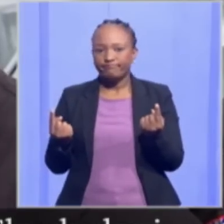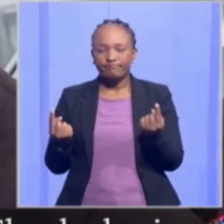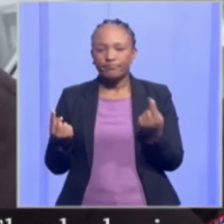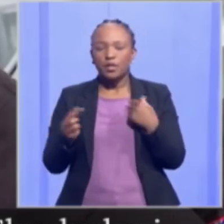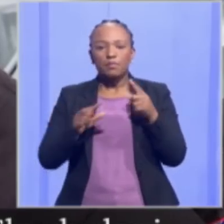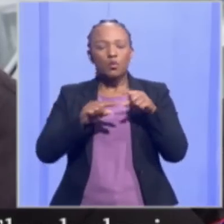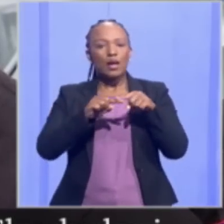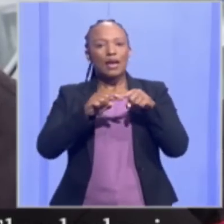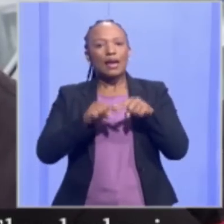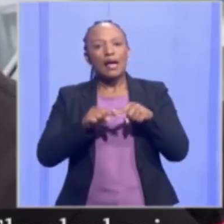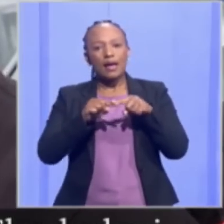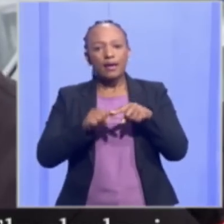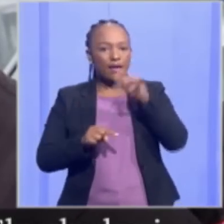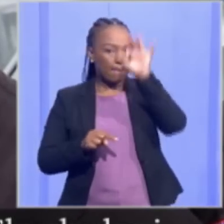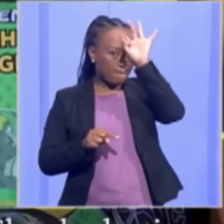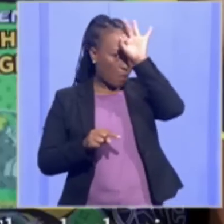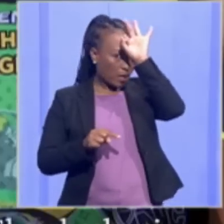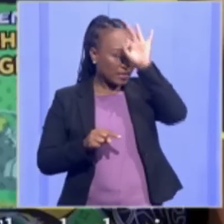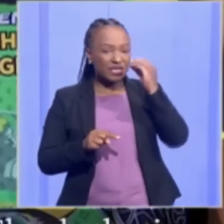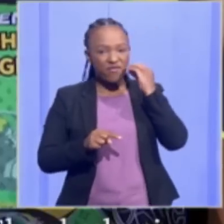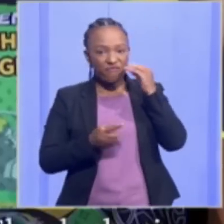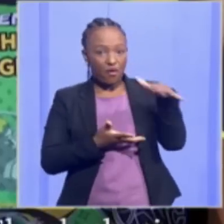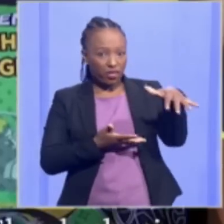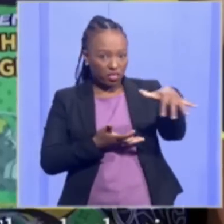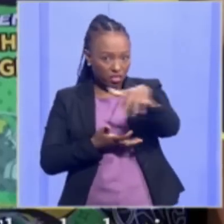relying on the intelligence of the police.